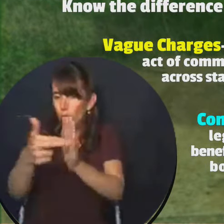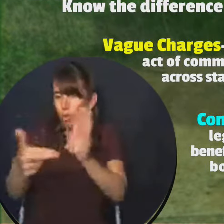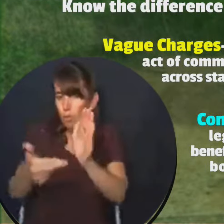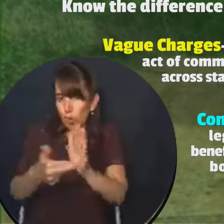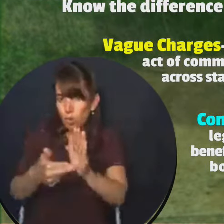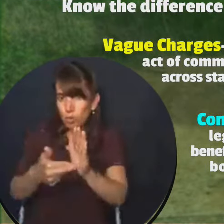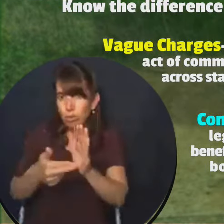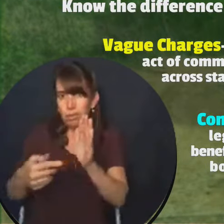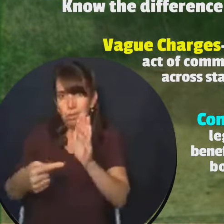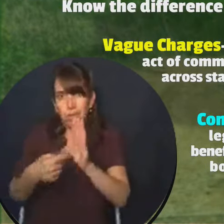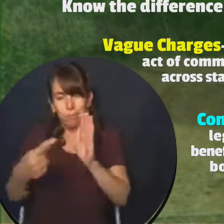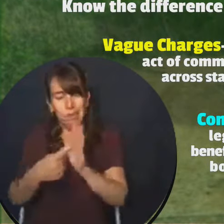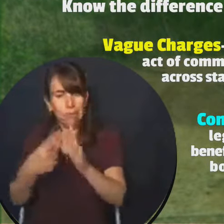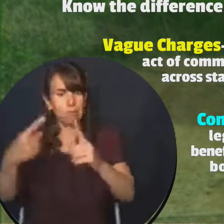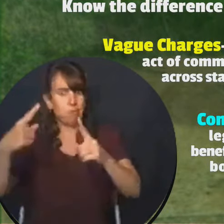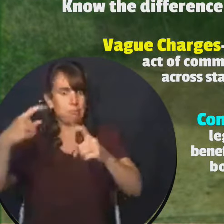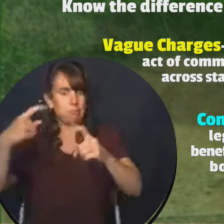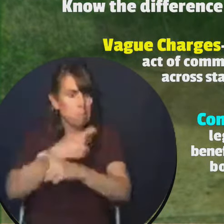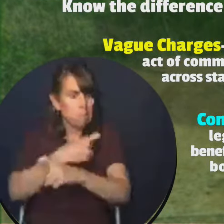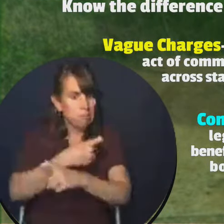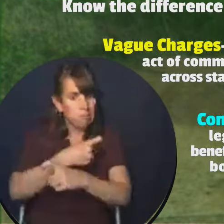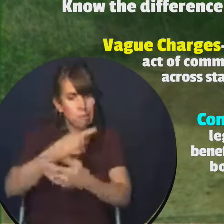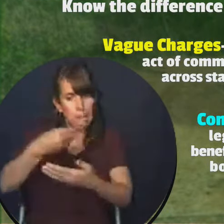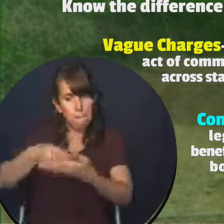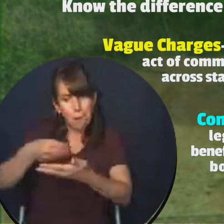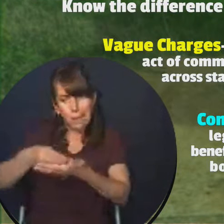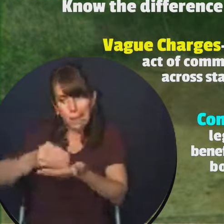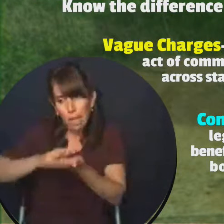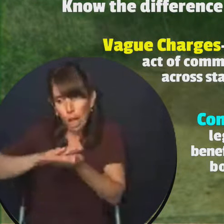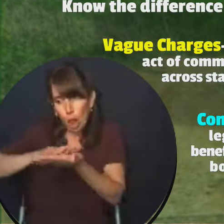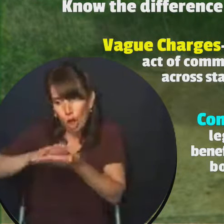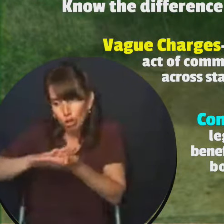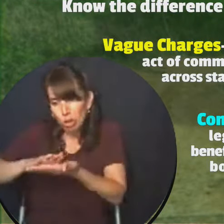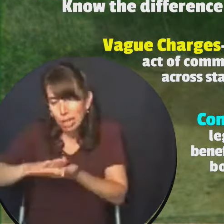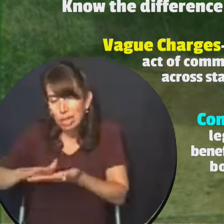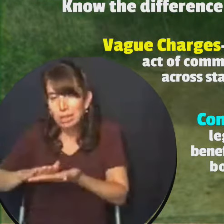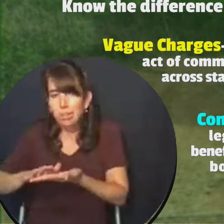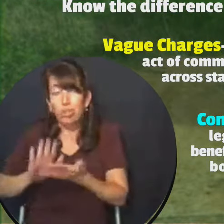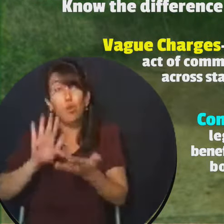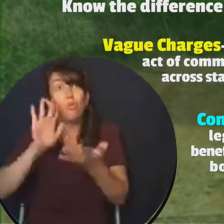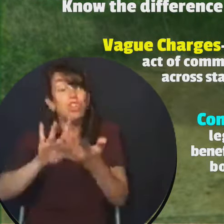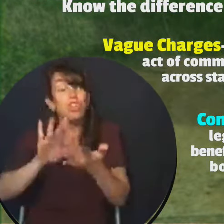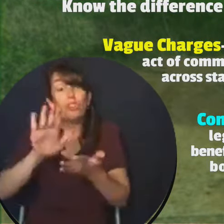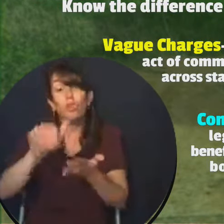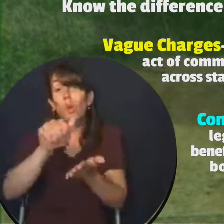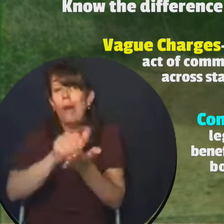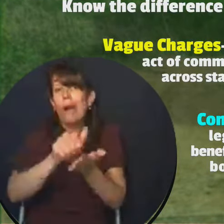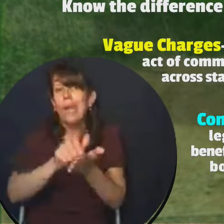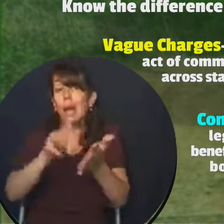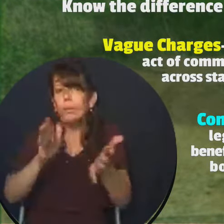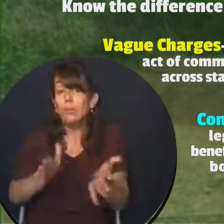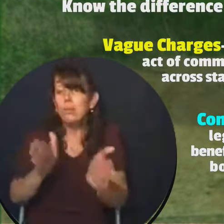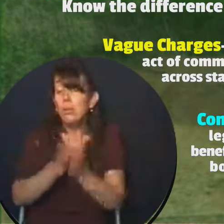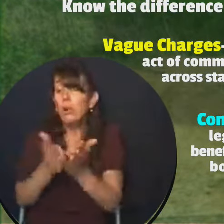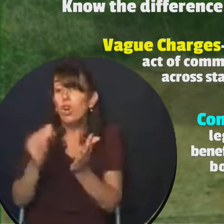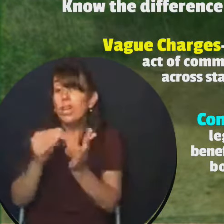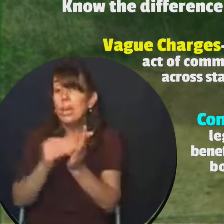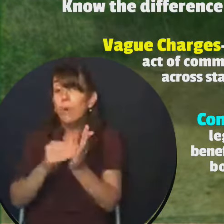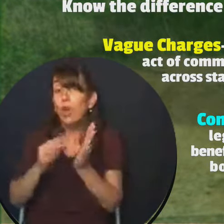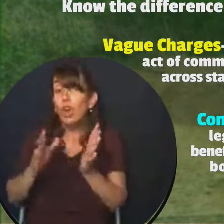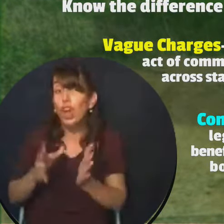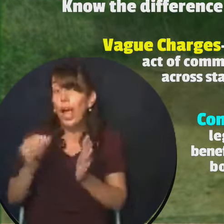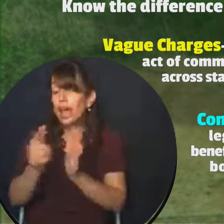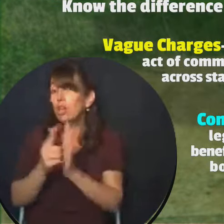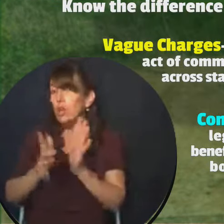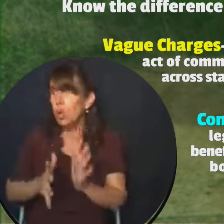right, right? So reaching out to accountants, bookkeepers, or lawyers in order to adhere to the law. So we